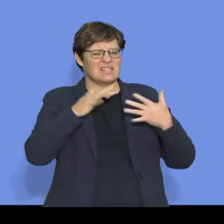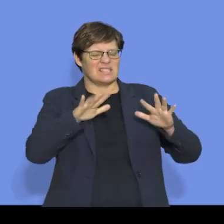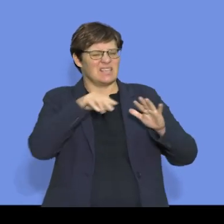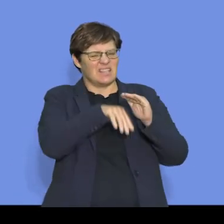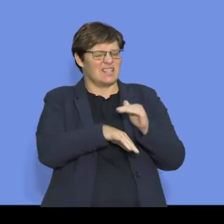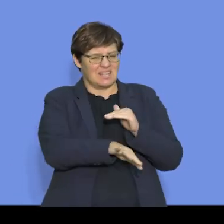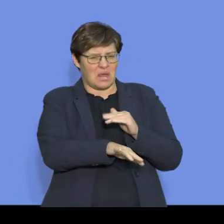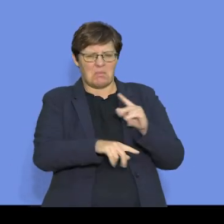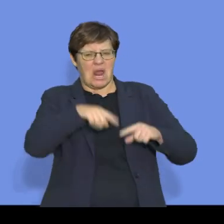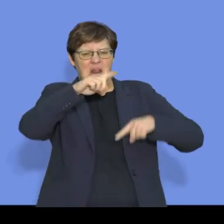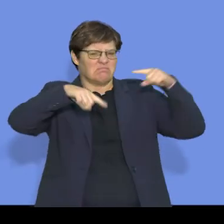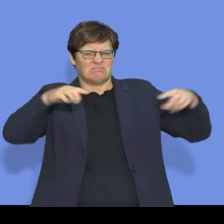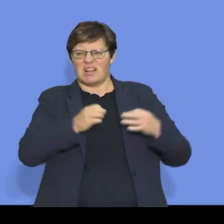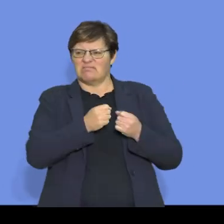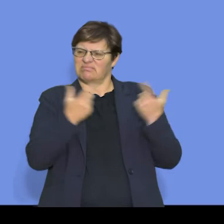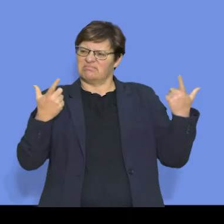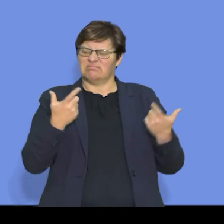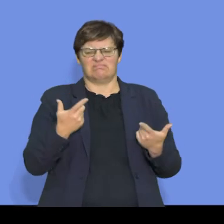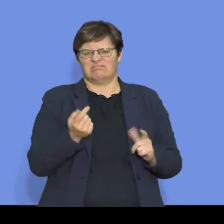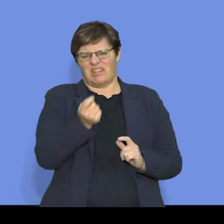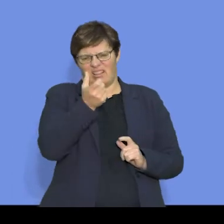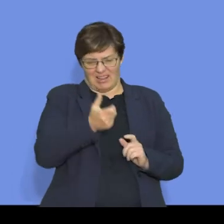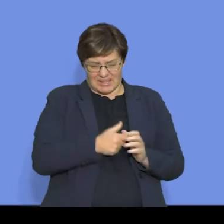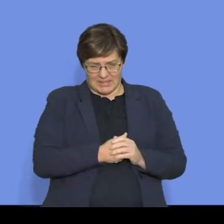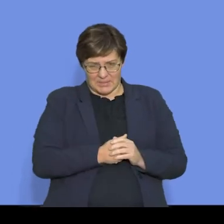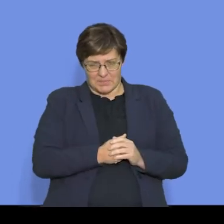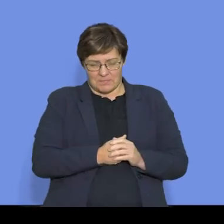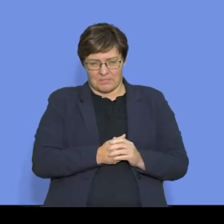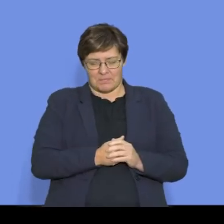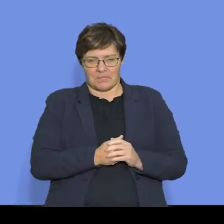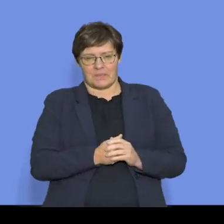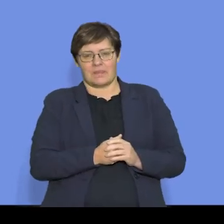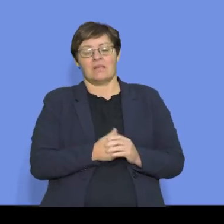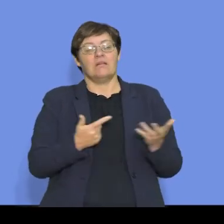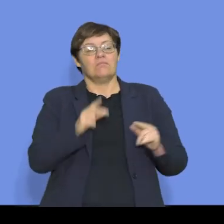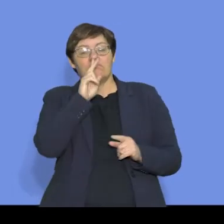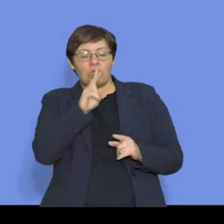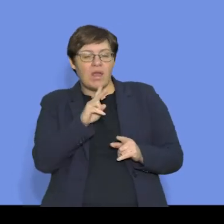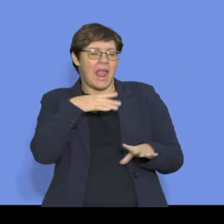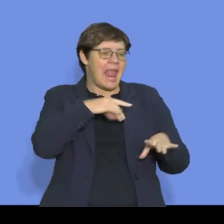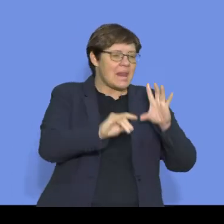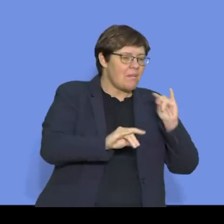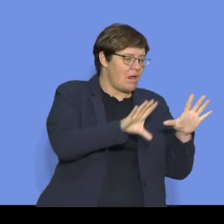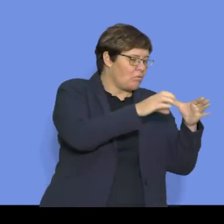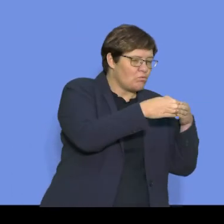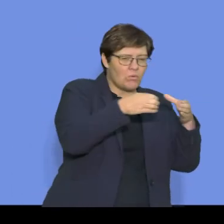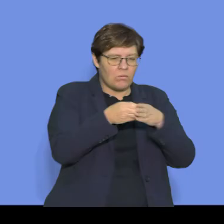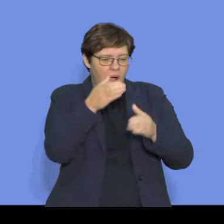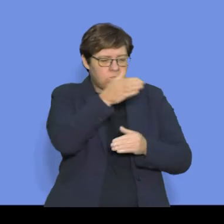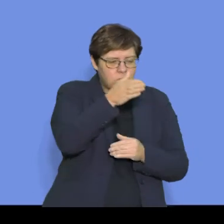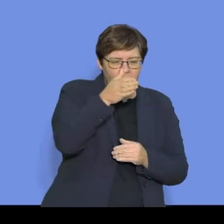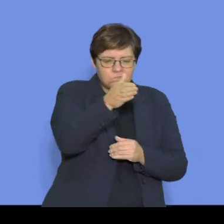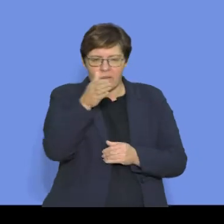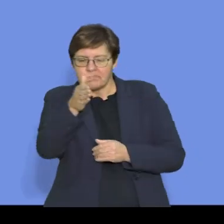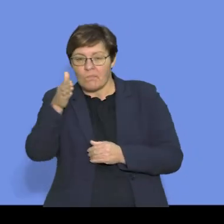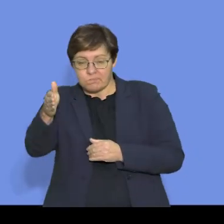there are not a lot of different types of that. Okay, so it's looking at how many animals of each different type existed.